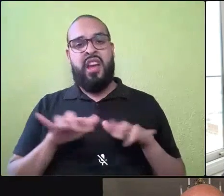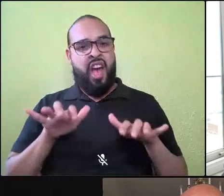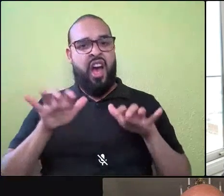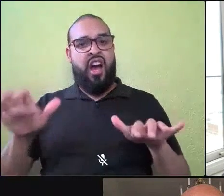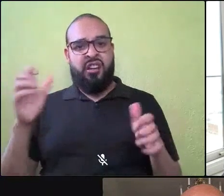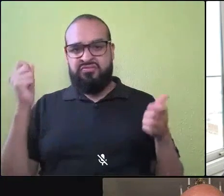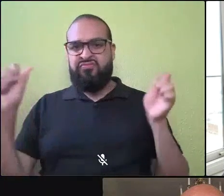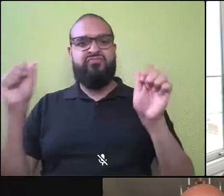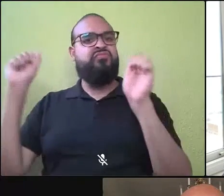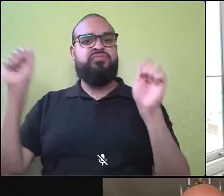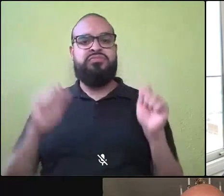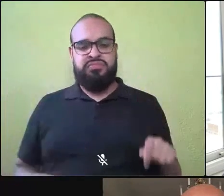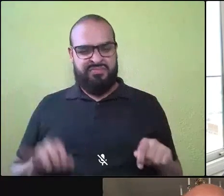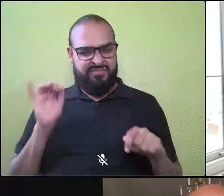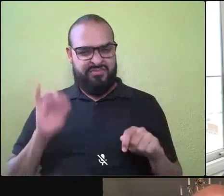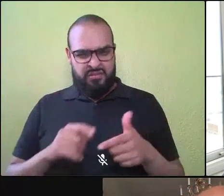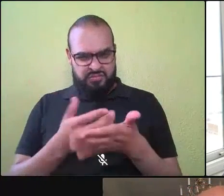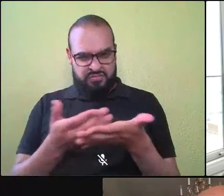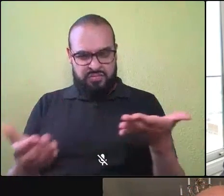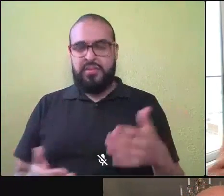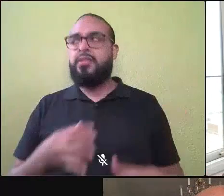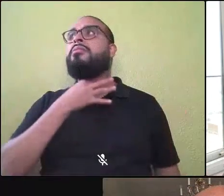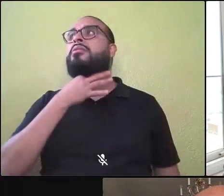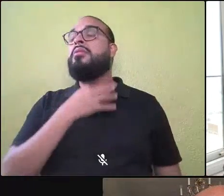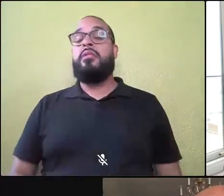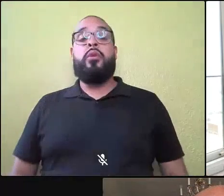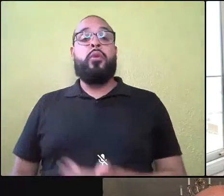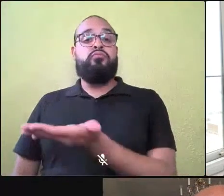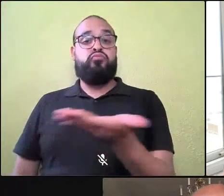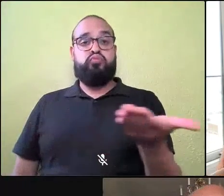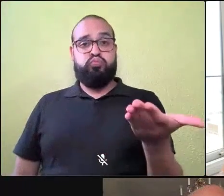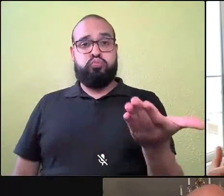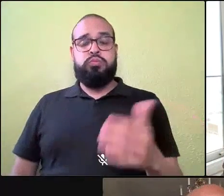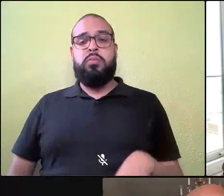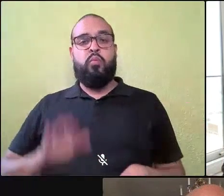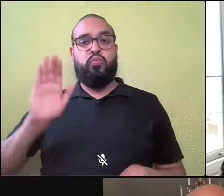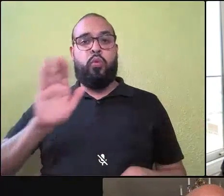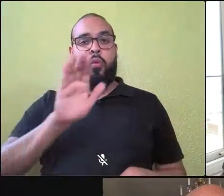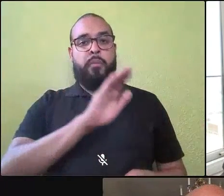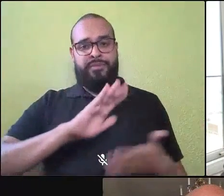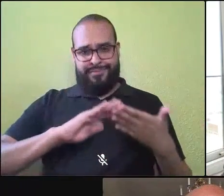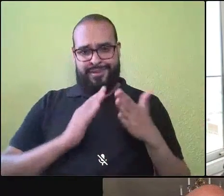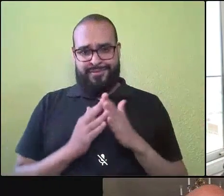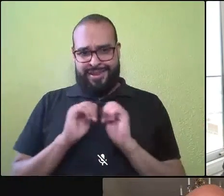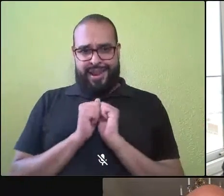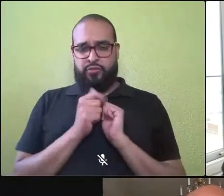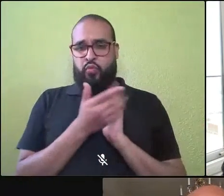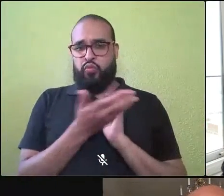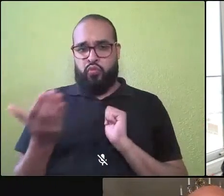let me see, like deal with difficult conversations, things that you may agree with or not agree